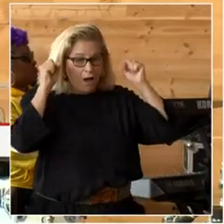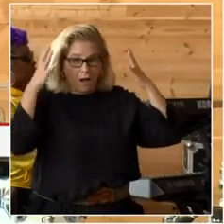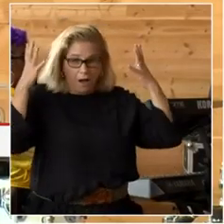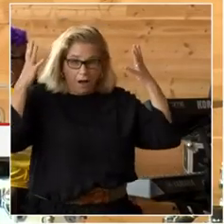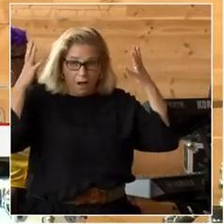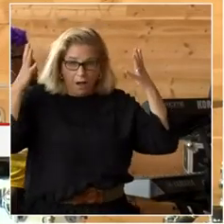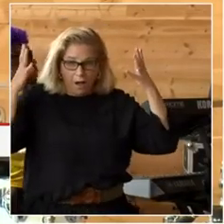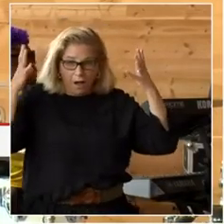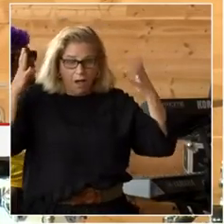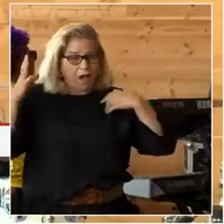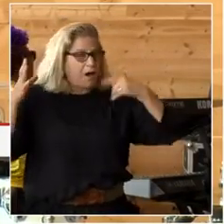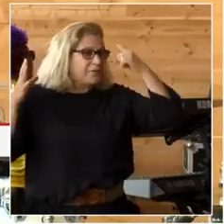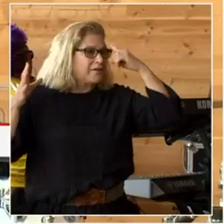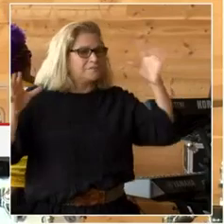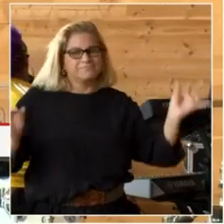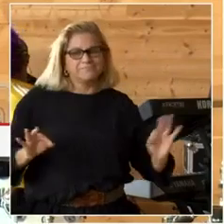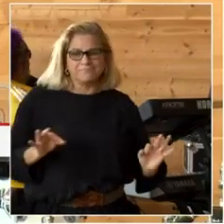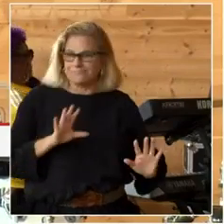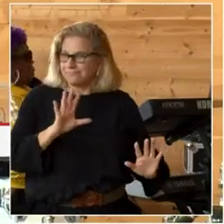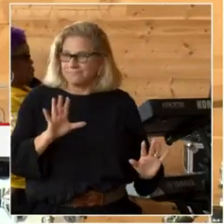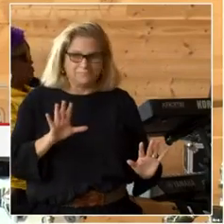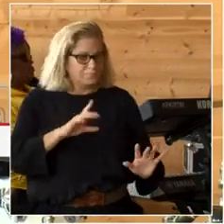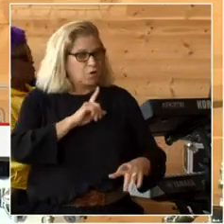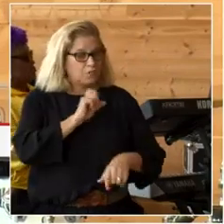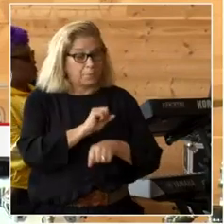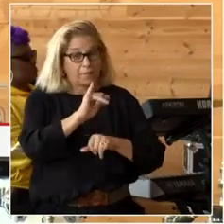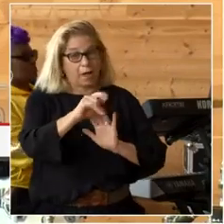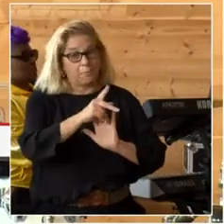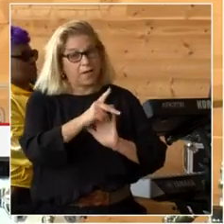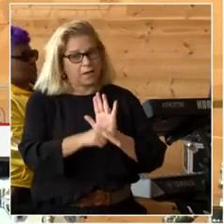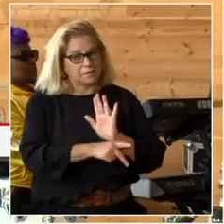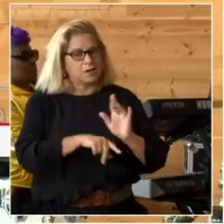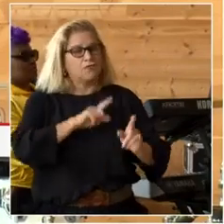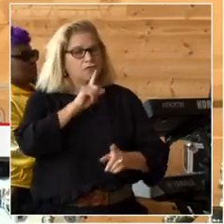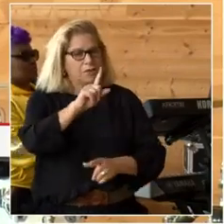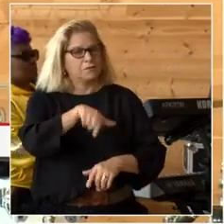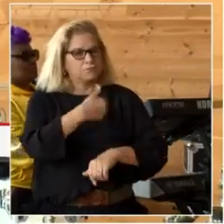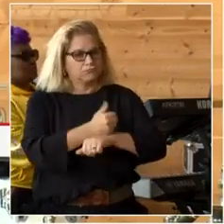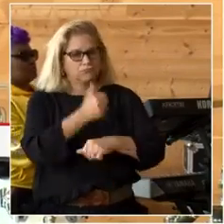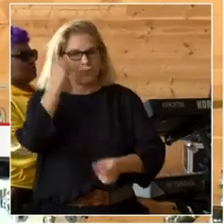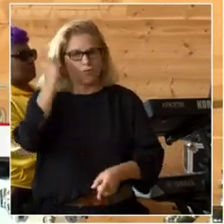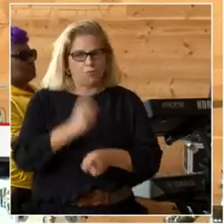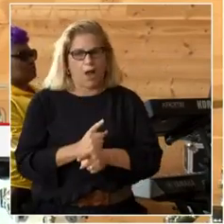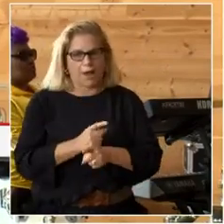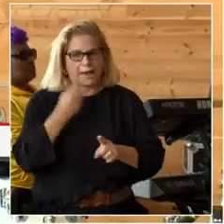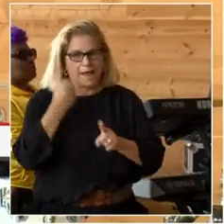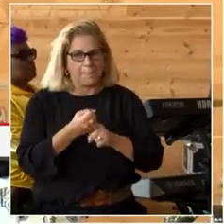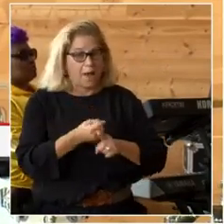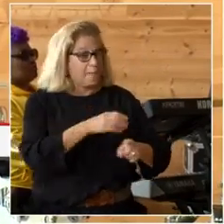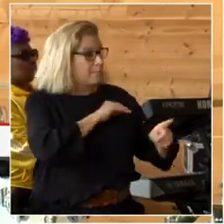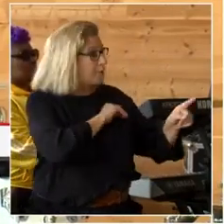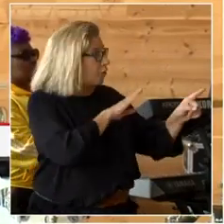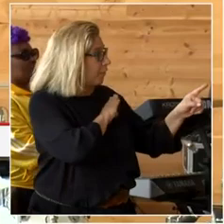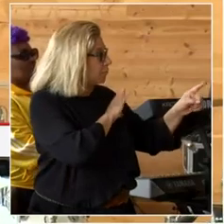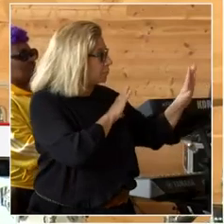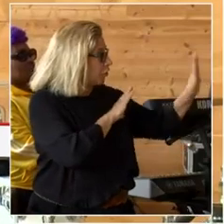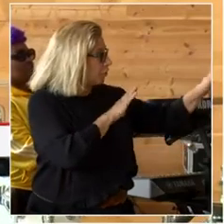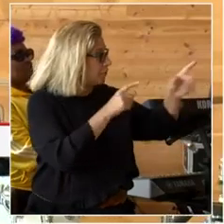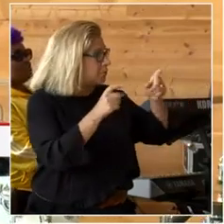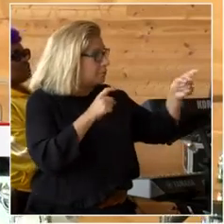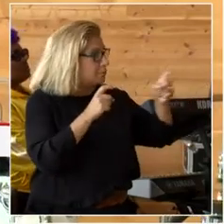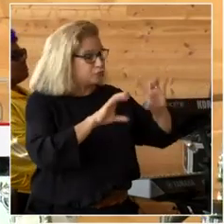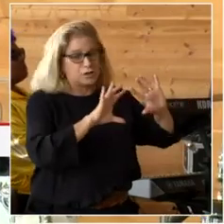for policymakers to overlook small businesses, but Mayor Bowser and her administration have prioritized